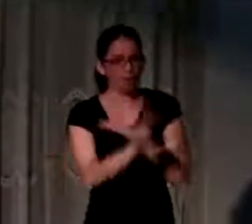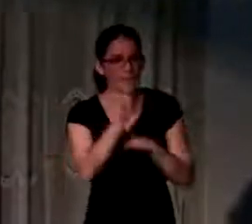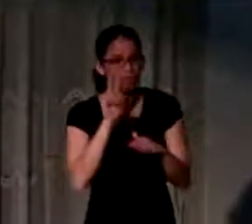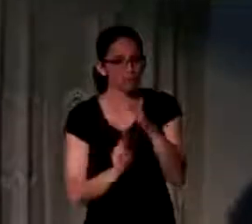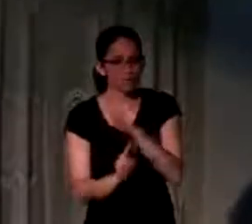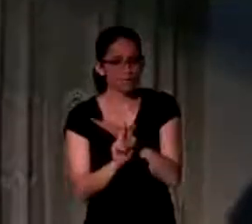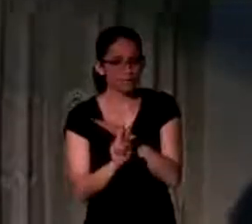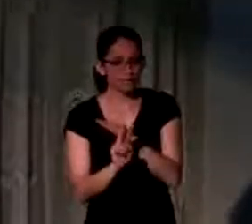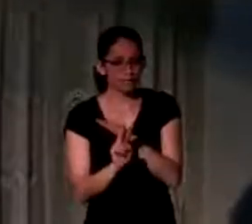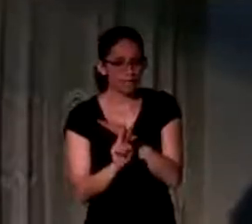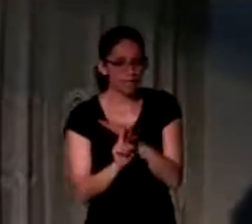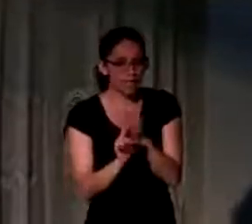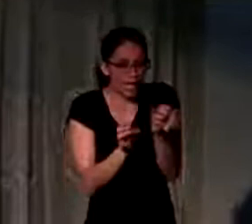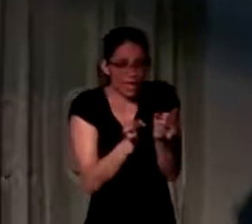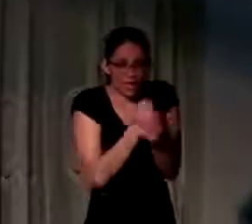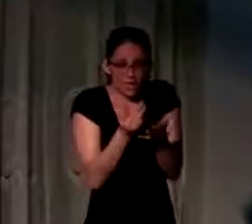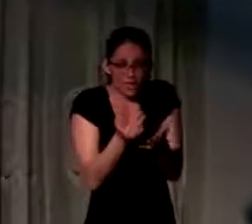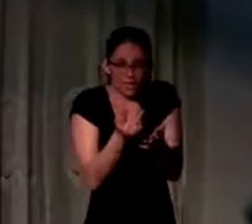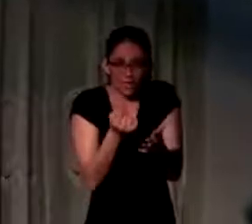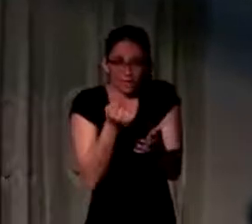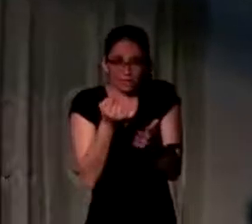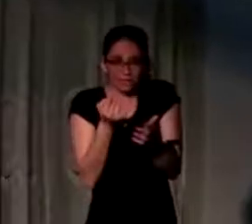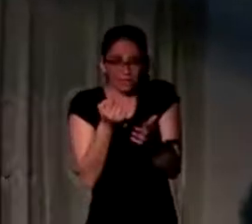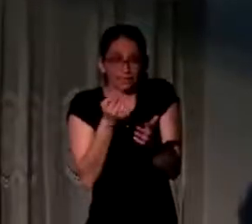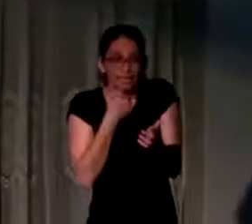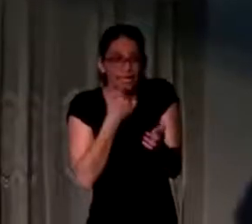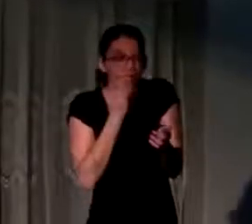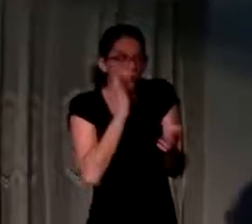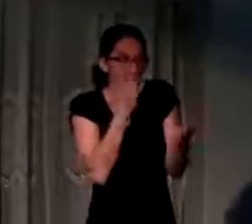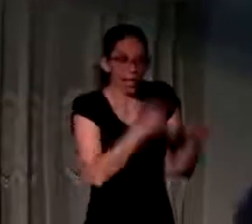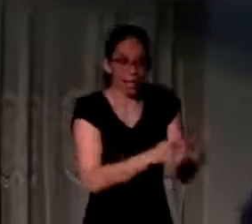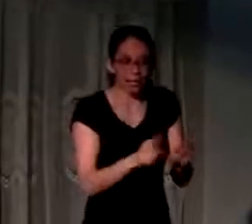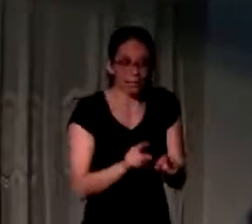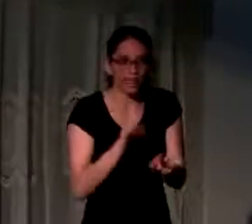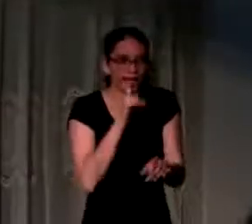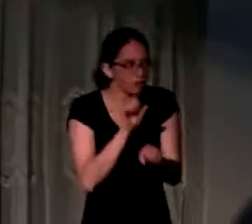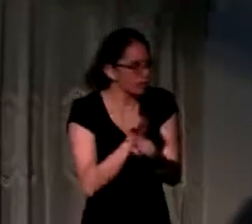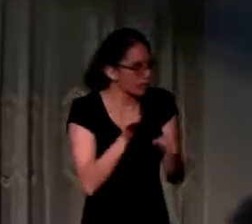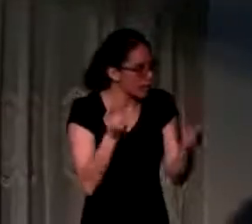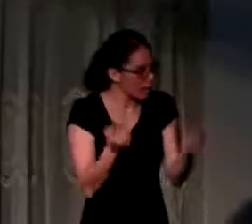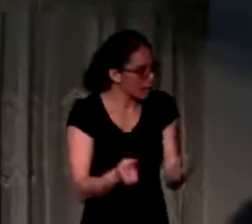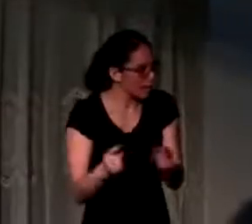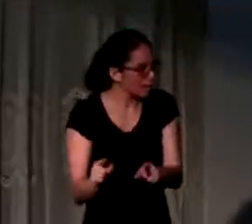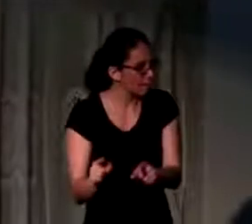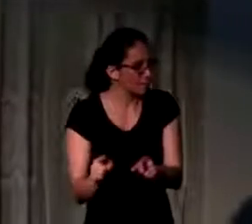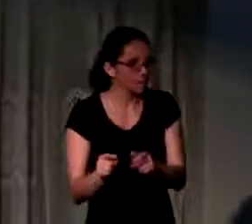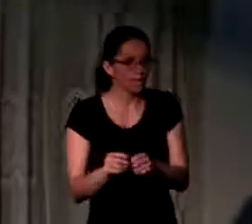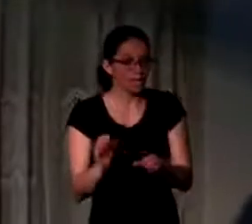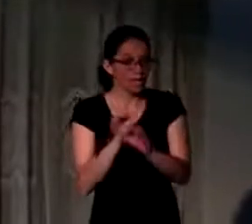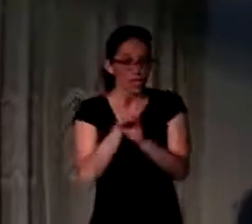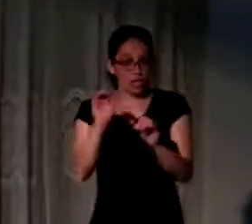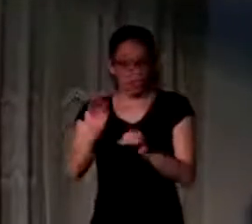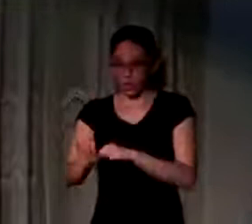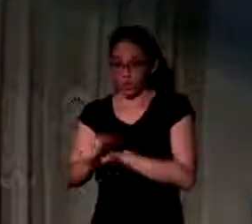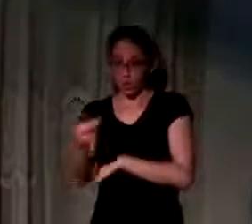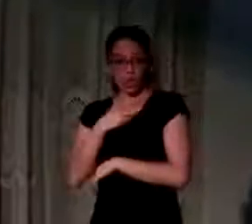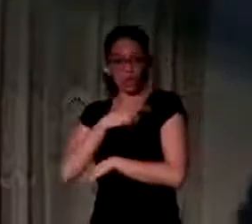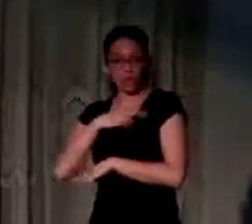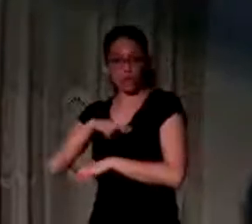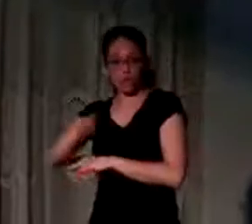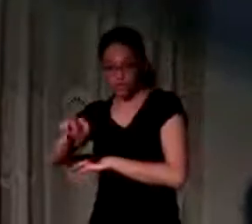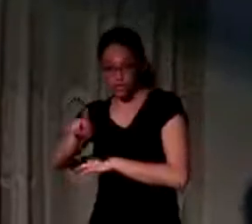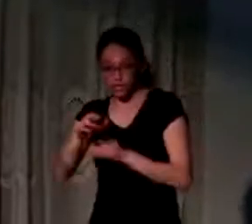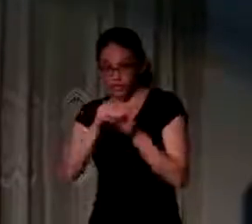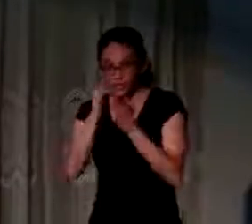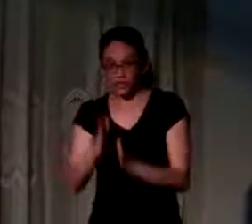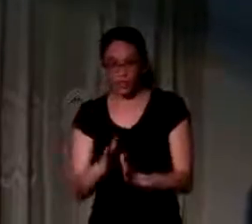prophecies did come true. No other religious leader was publicly